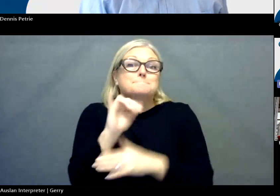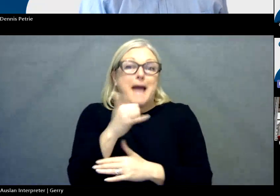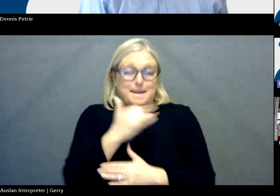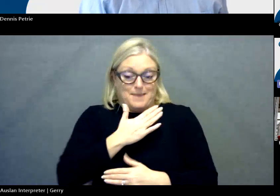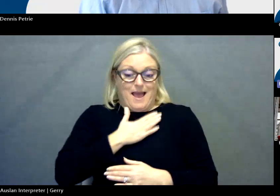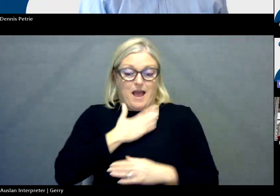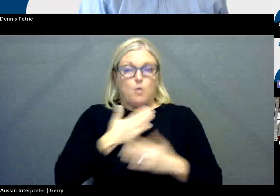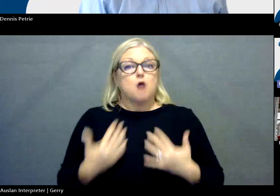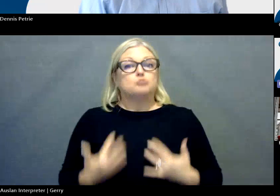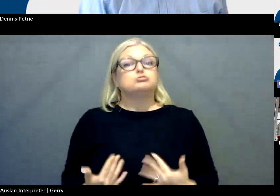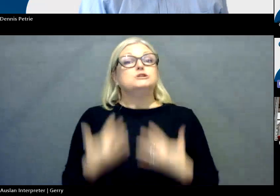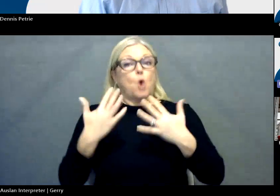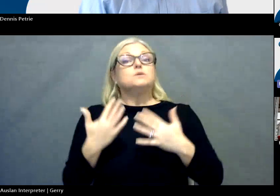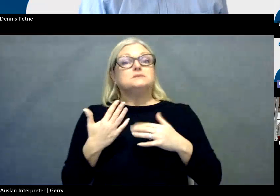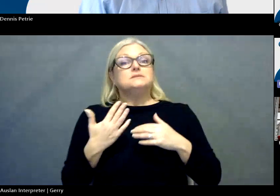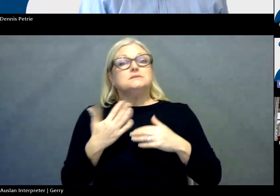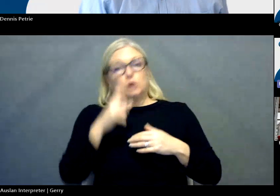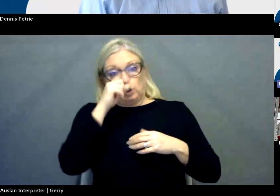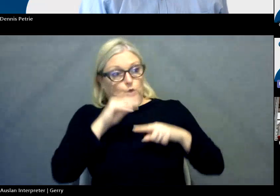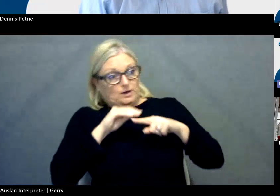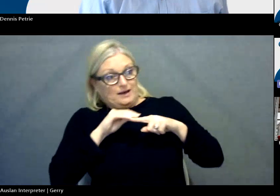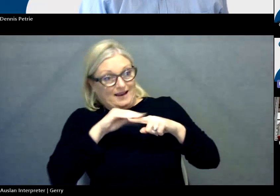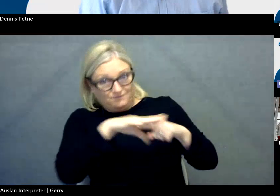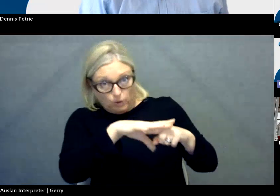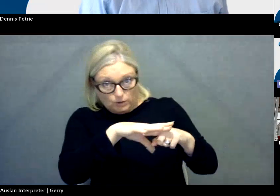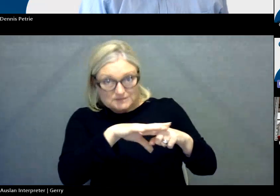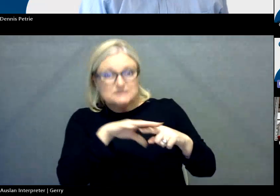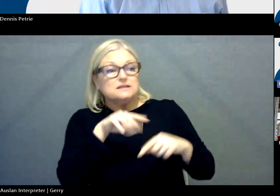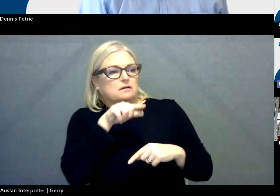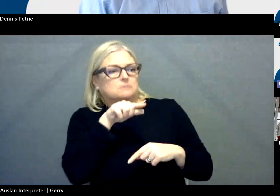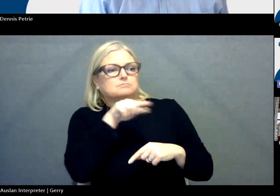might go for a particular